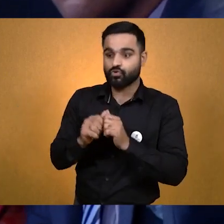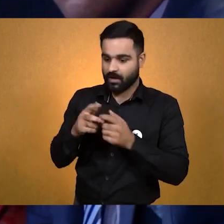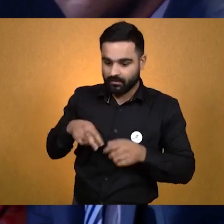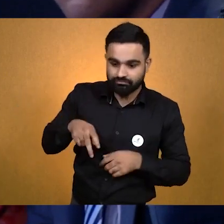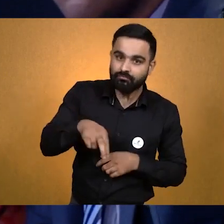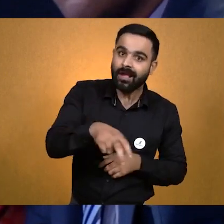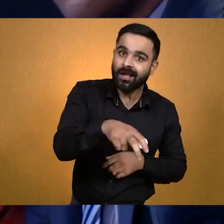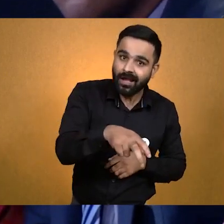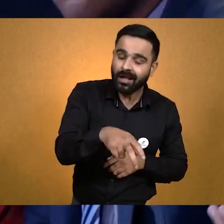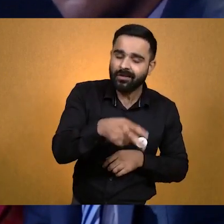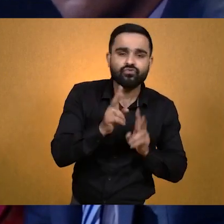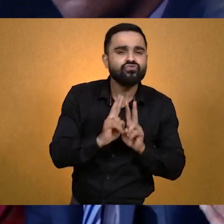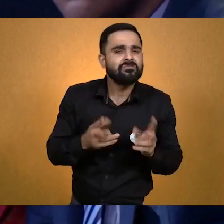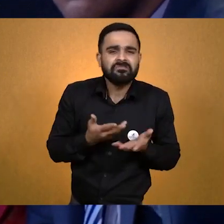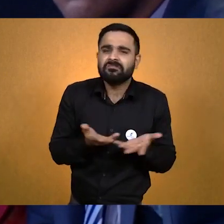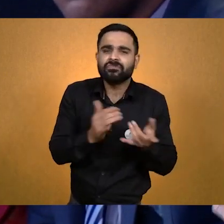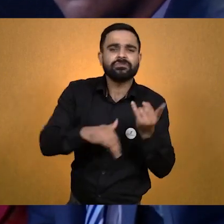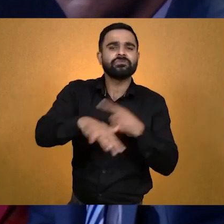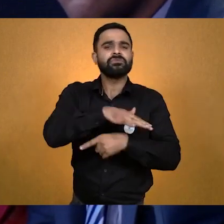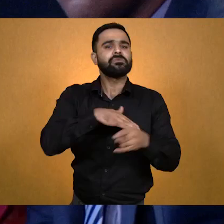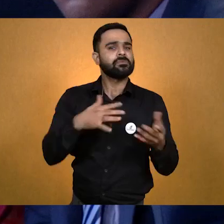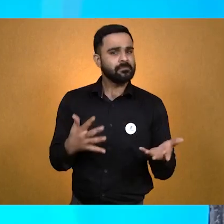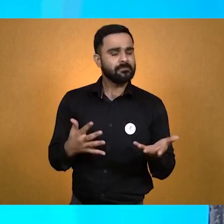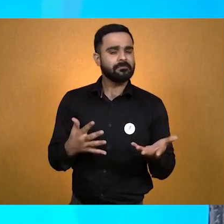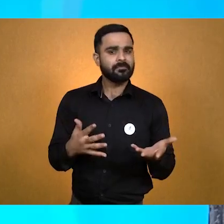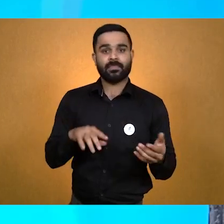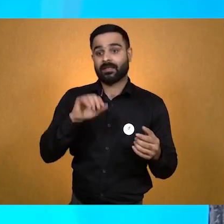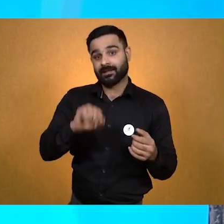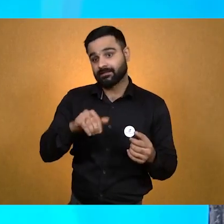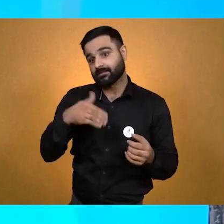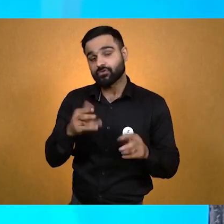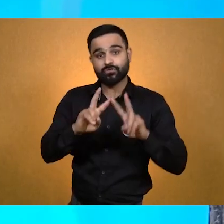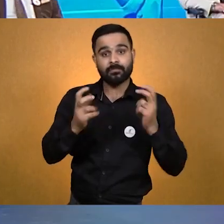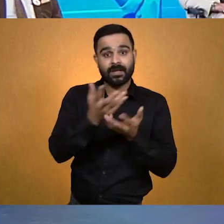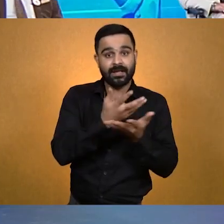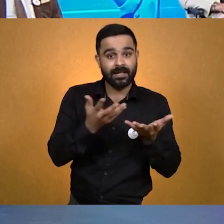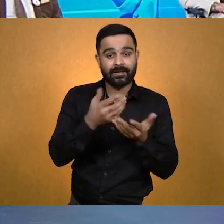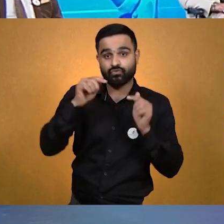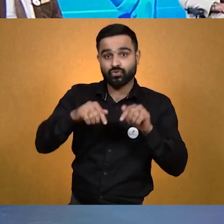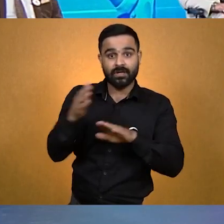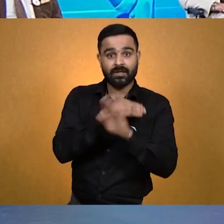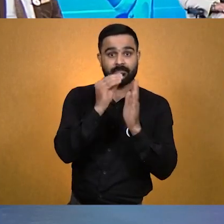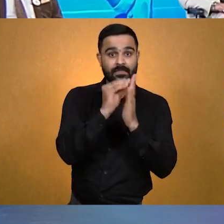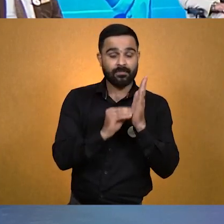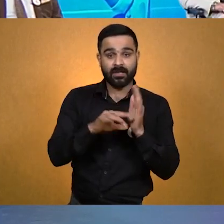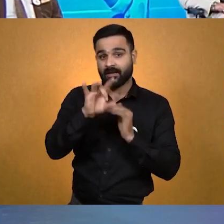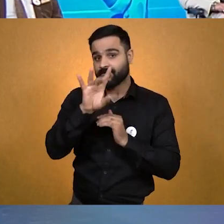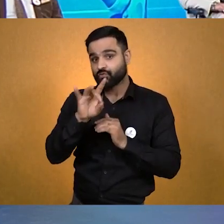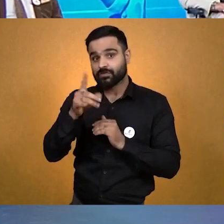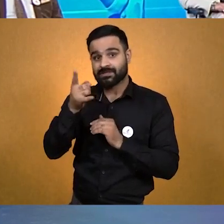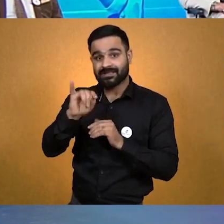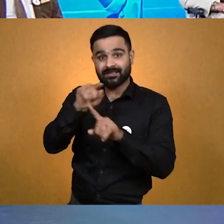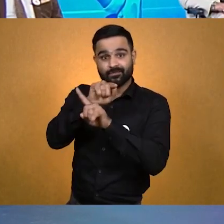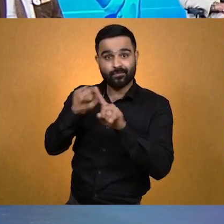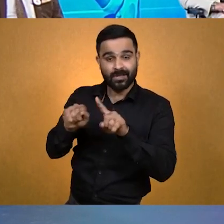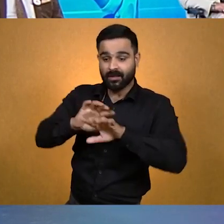corridors as them, it really normalizes the situation. And the fact that all the panelists today mentioned that 15 to